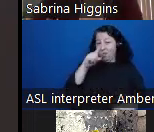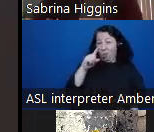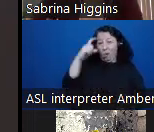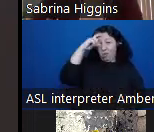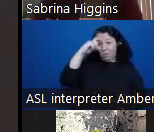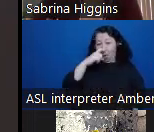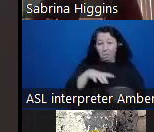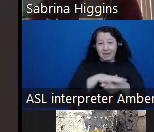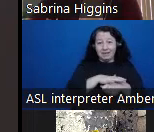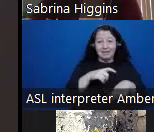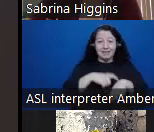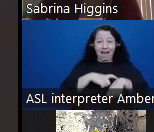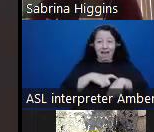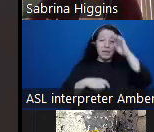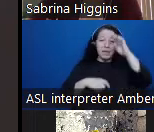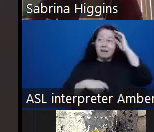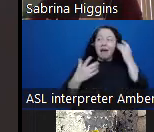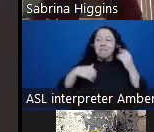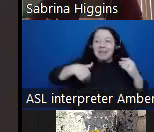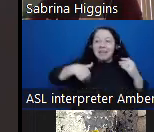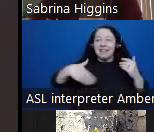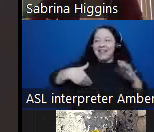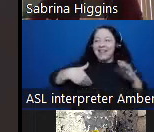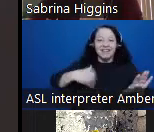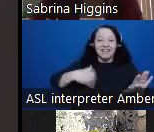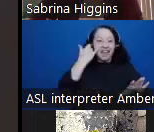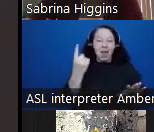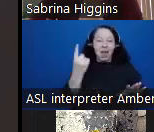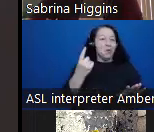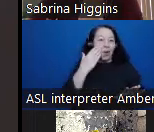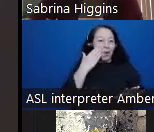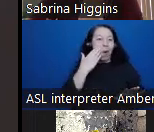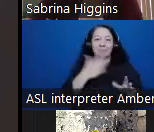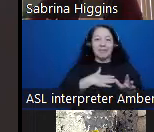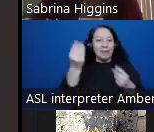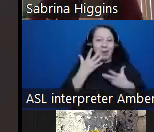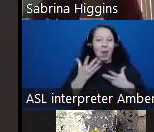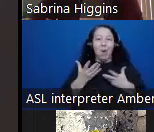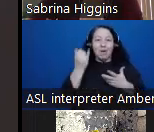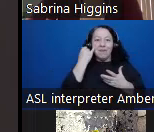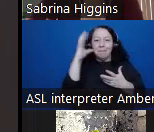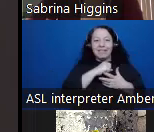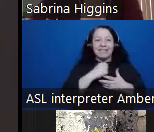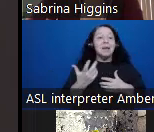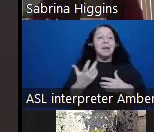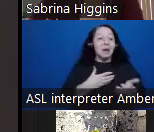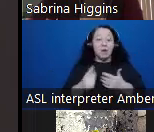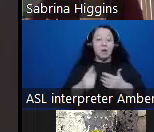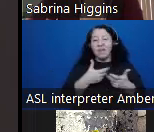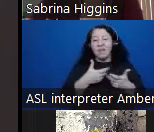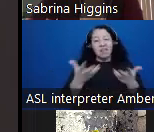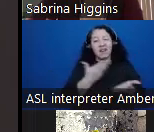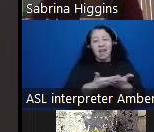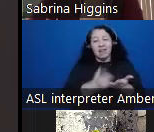always open. please let me know if I'm missing one. But we don't have a lot of evidence for the sorts of like larger